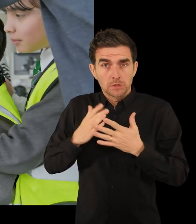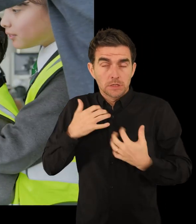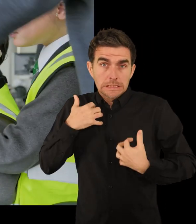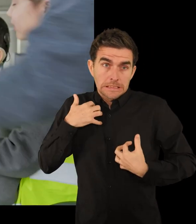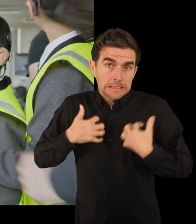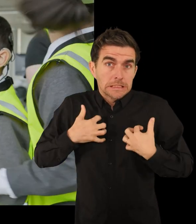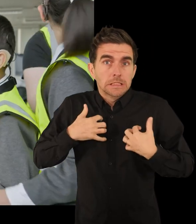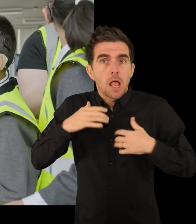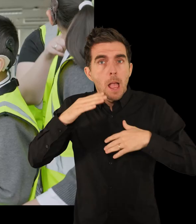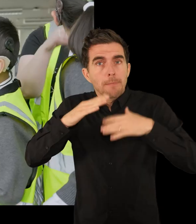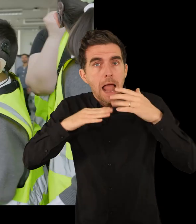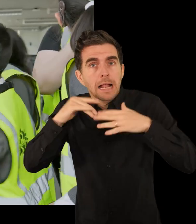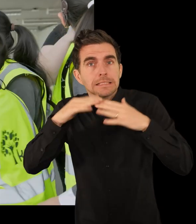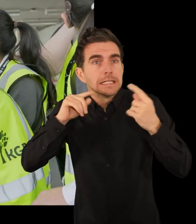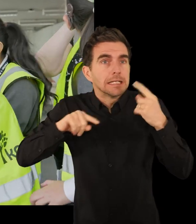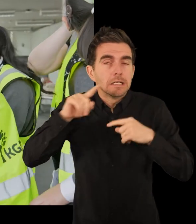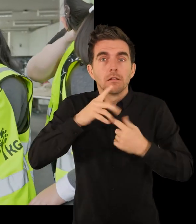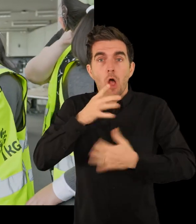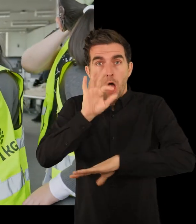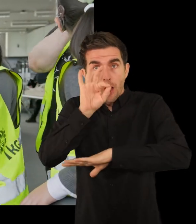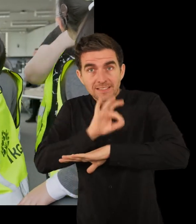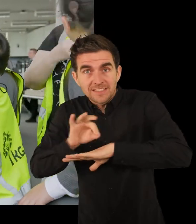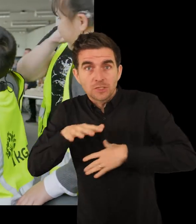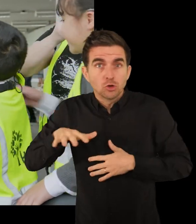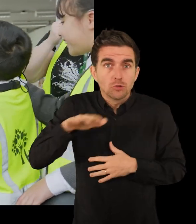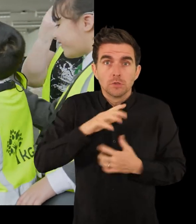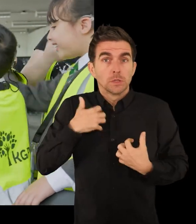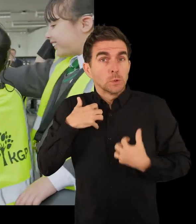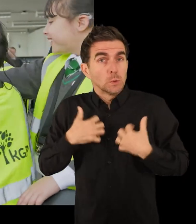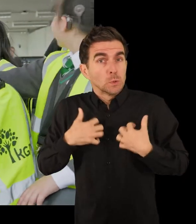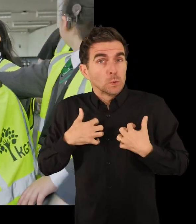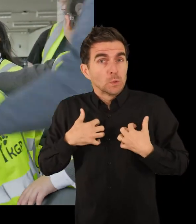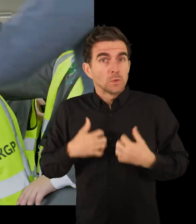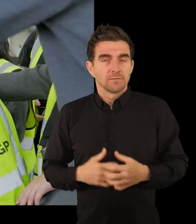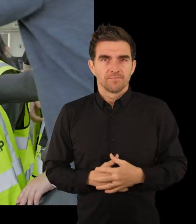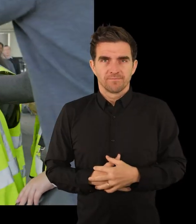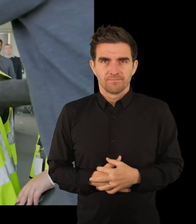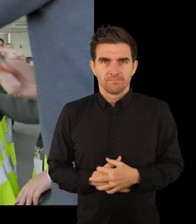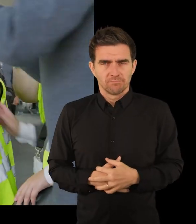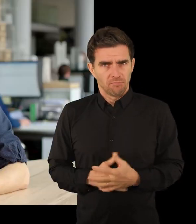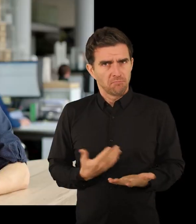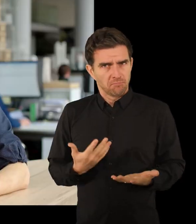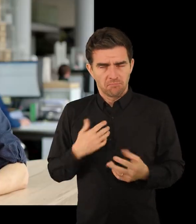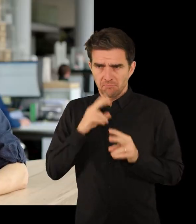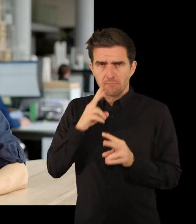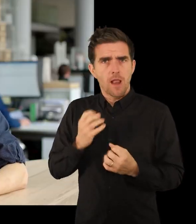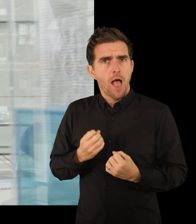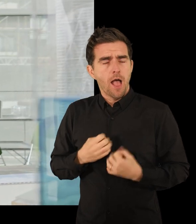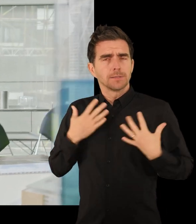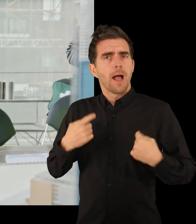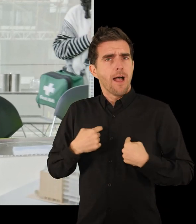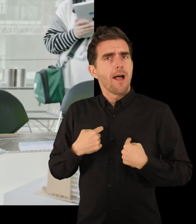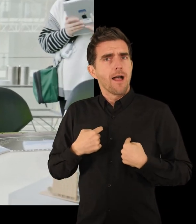So I thought, wow, these children are so interested about the buildings, about architecture. It inspired me as